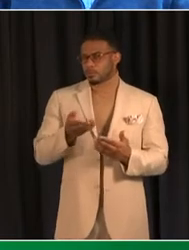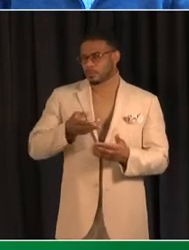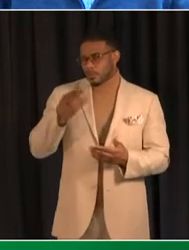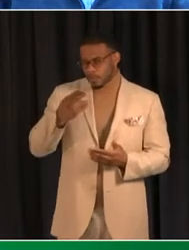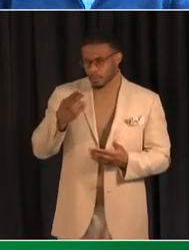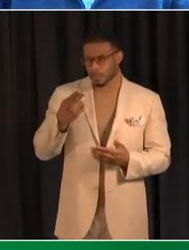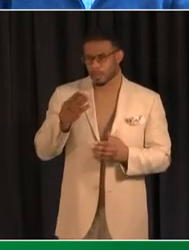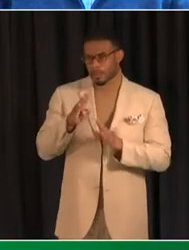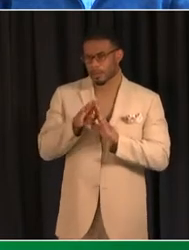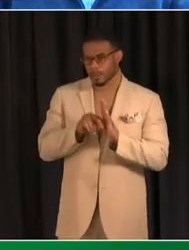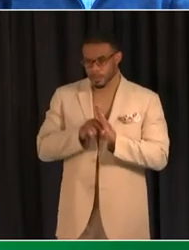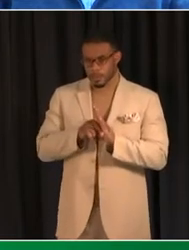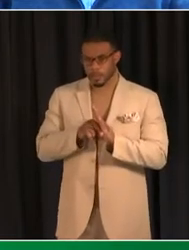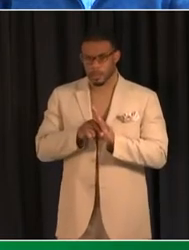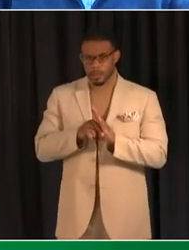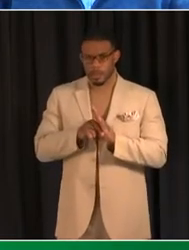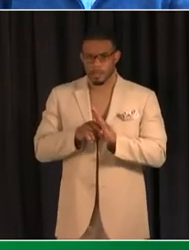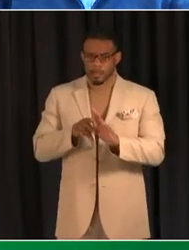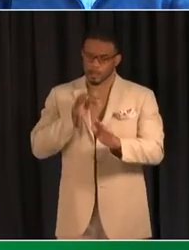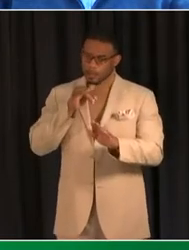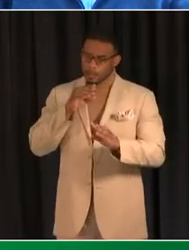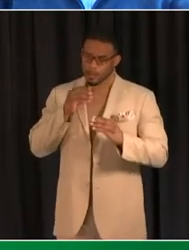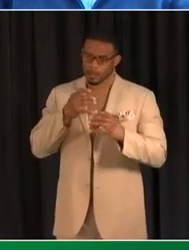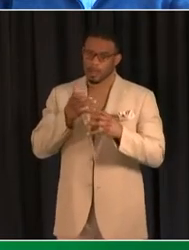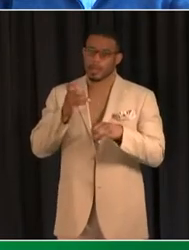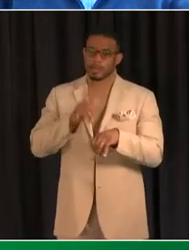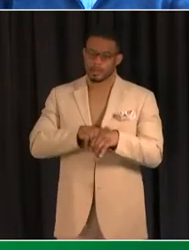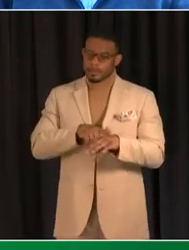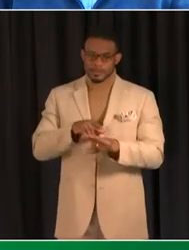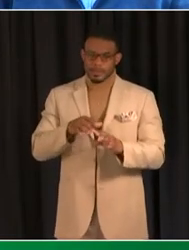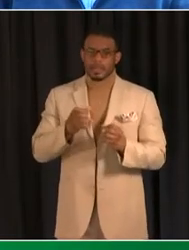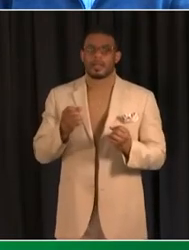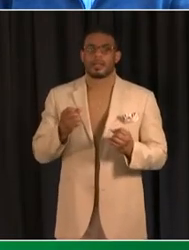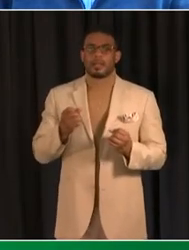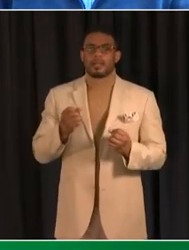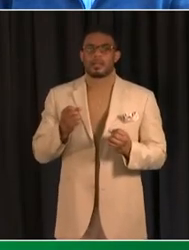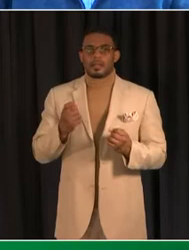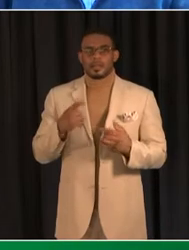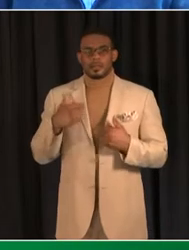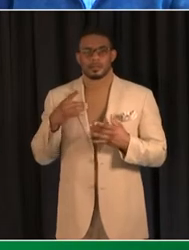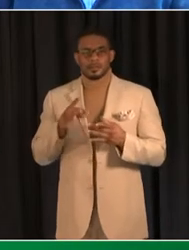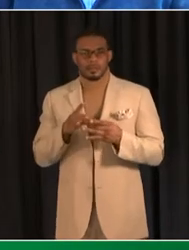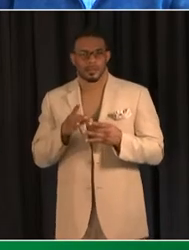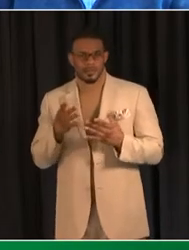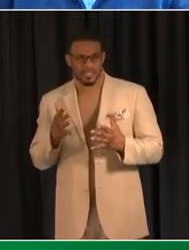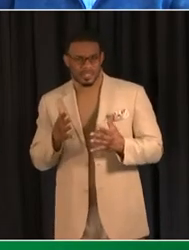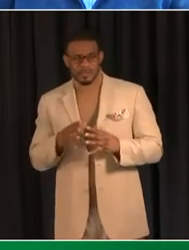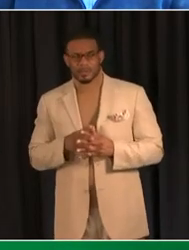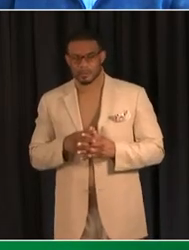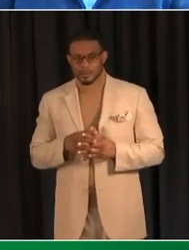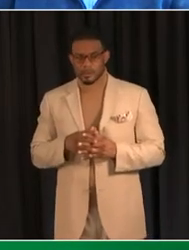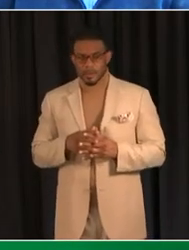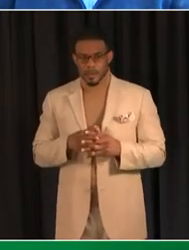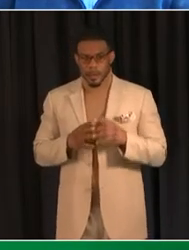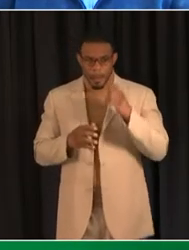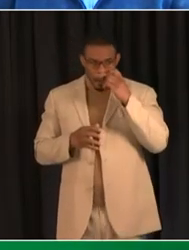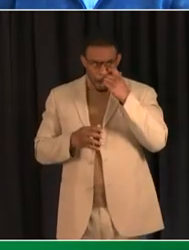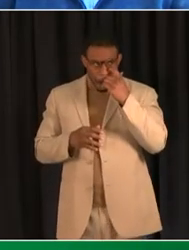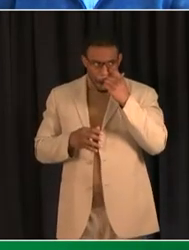of history and background, but I'm not going to spend a lot of time on it. So a lot has been said